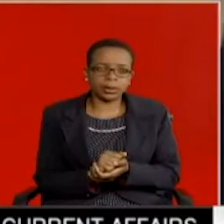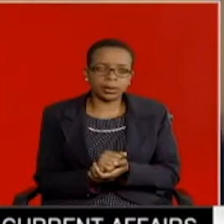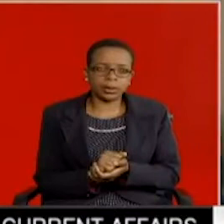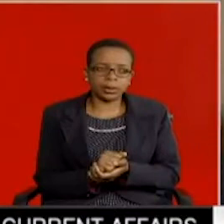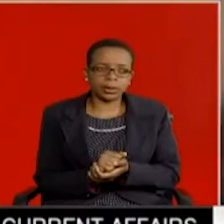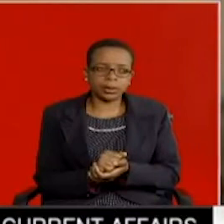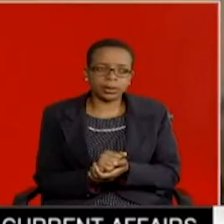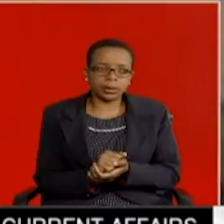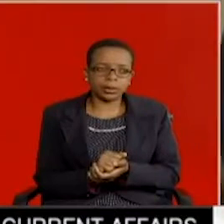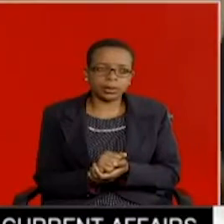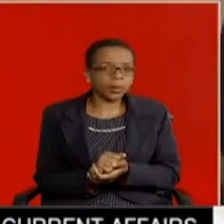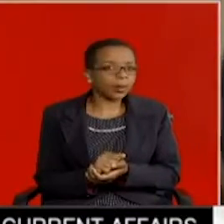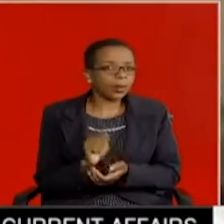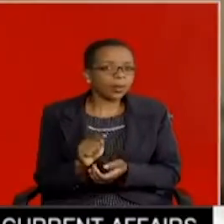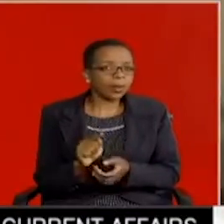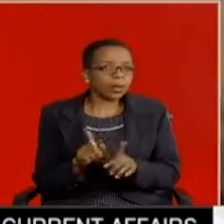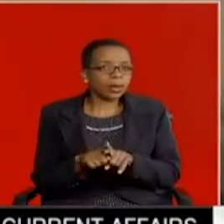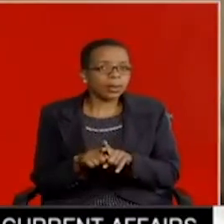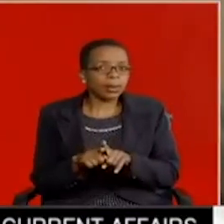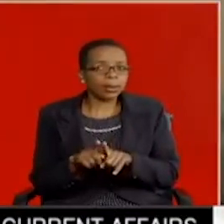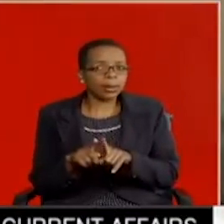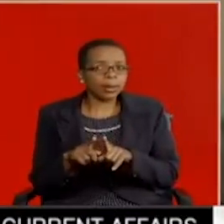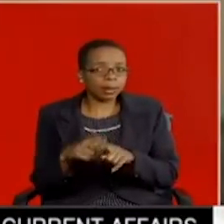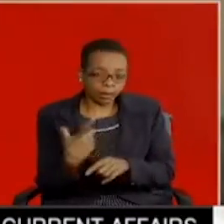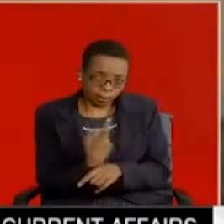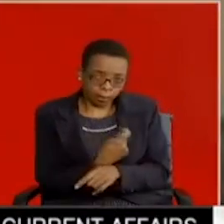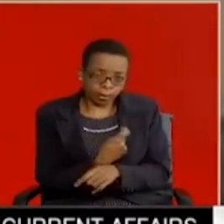when somebody has been given the vaccine,